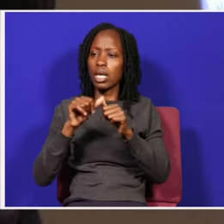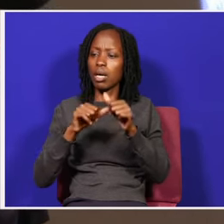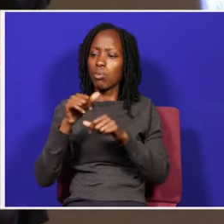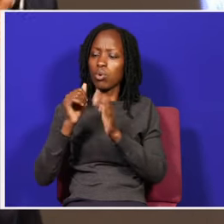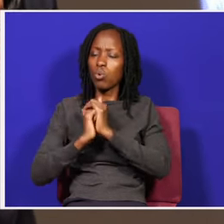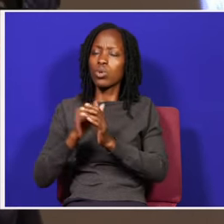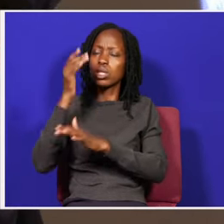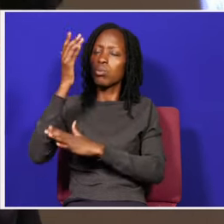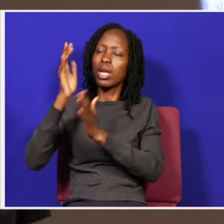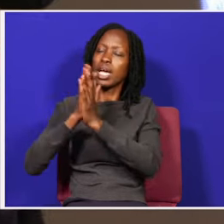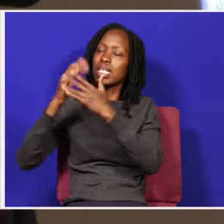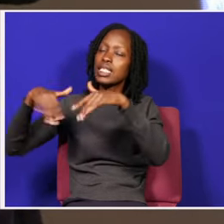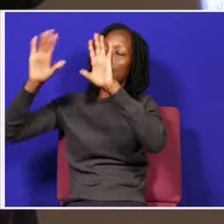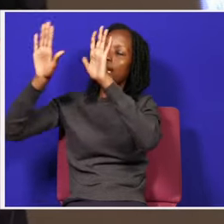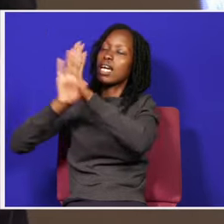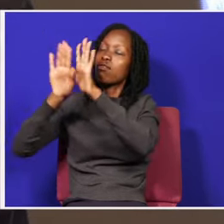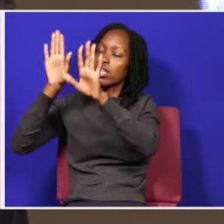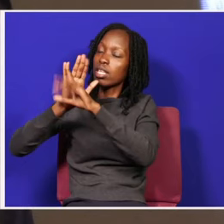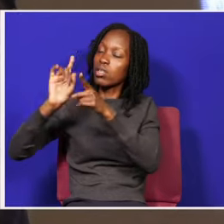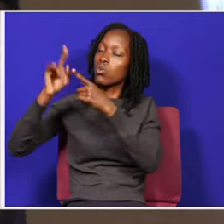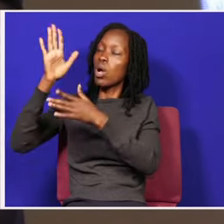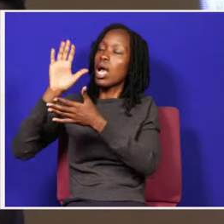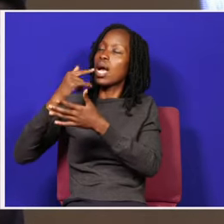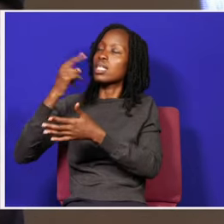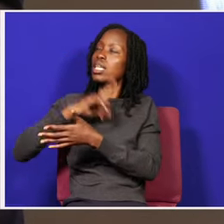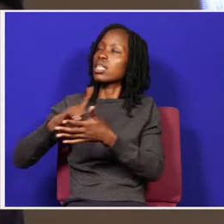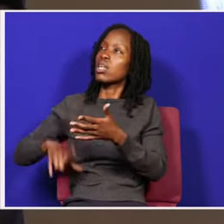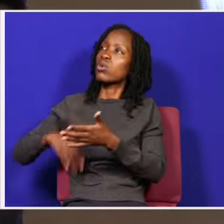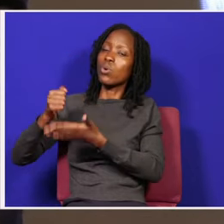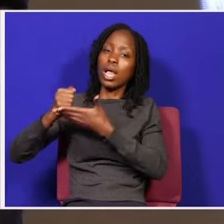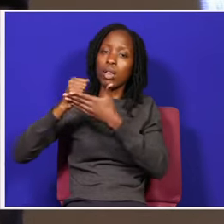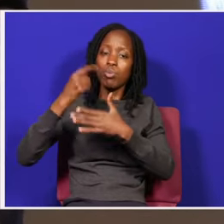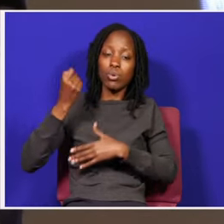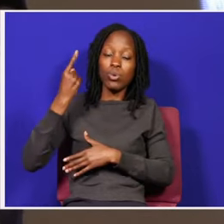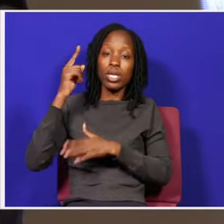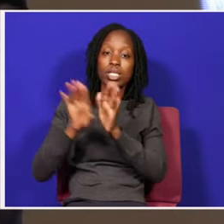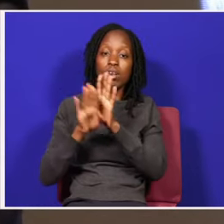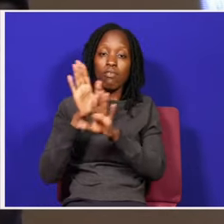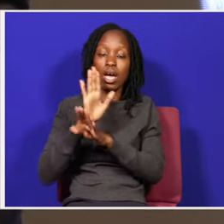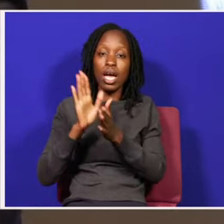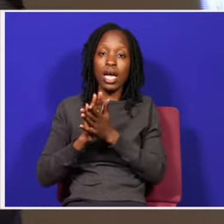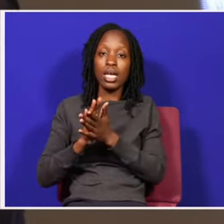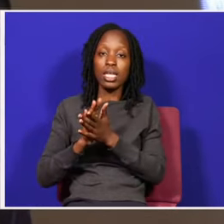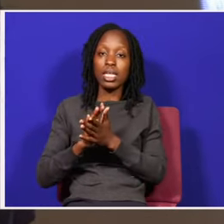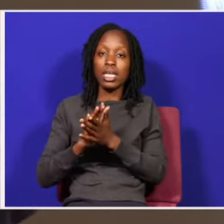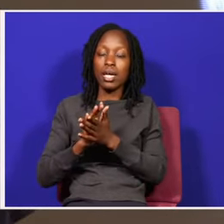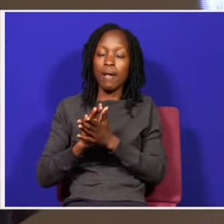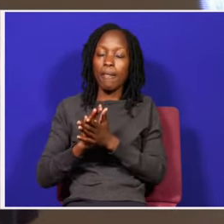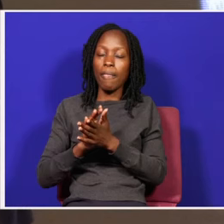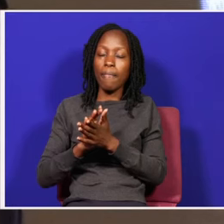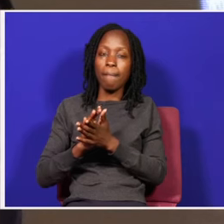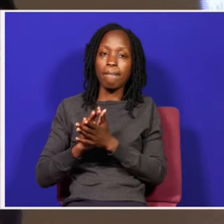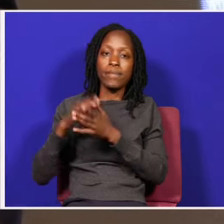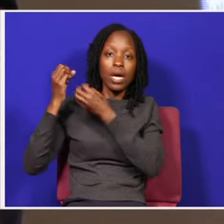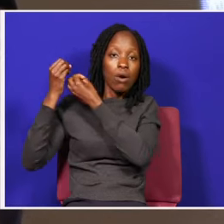putting everything into his hands and asking him to help you make sense of it, and then committing yourself to do what he says, what he's commanded